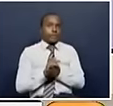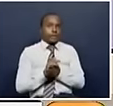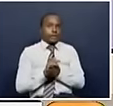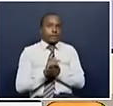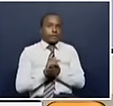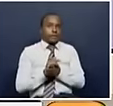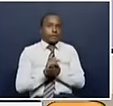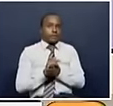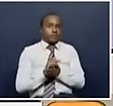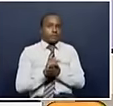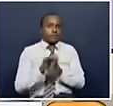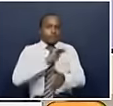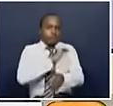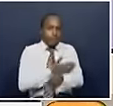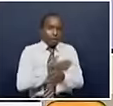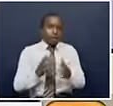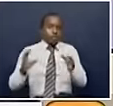power